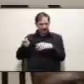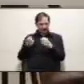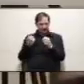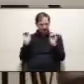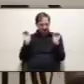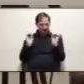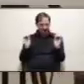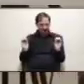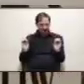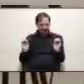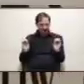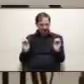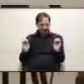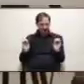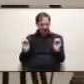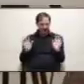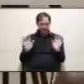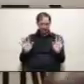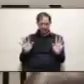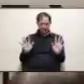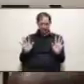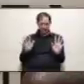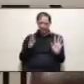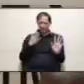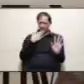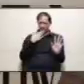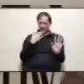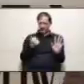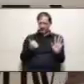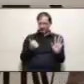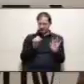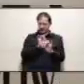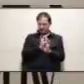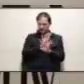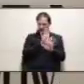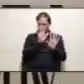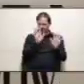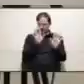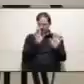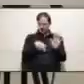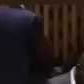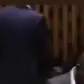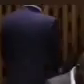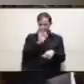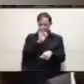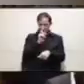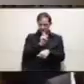1.7 allocated. Just share that in the meantime. Can you clarify Thank that? You've got 30 seconds.